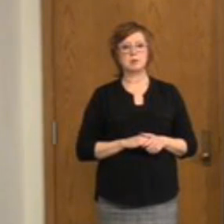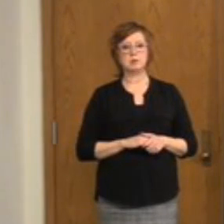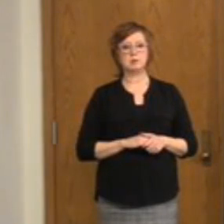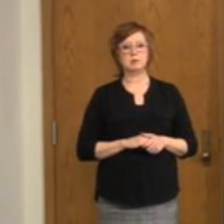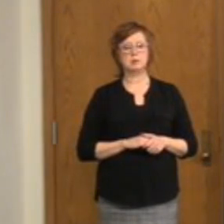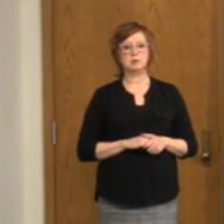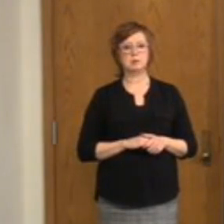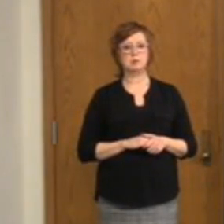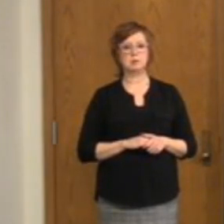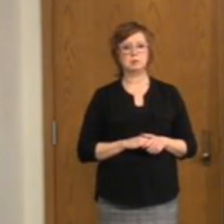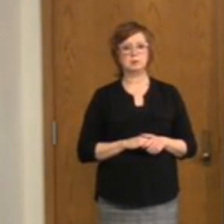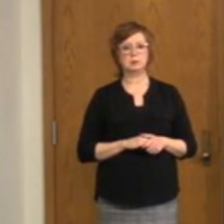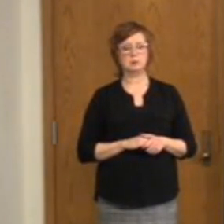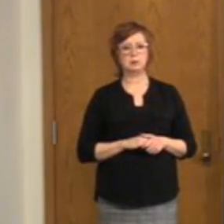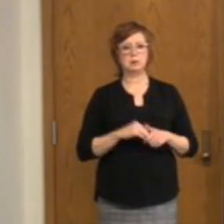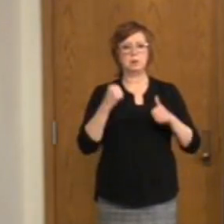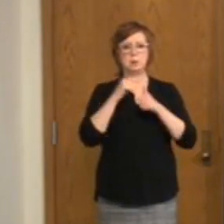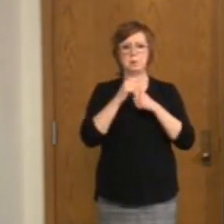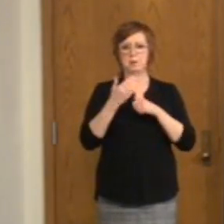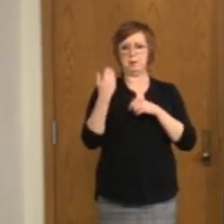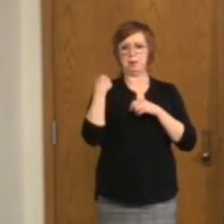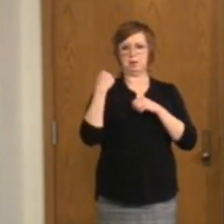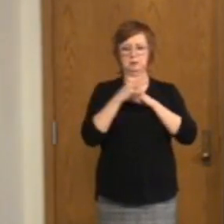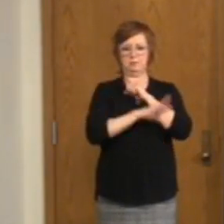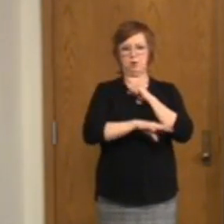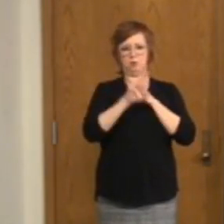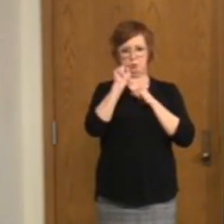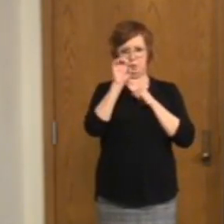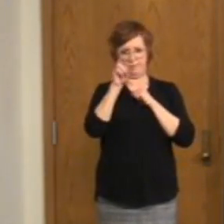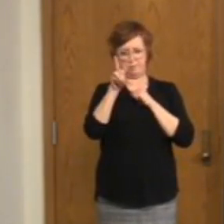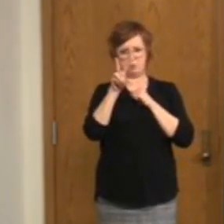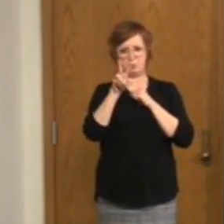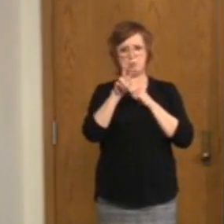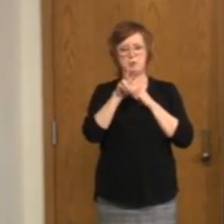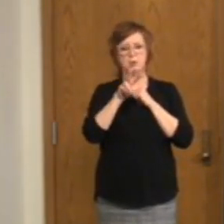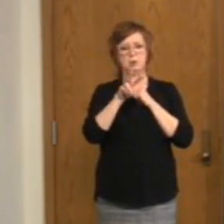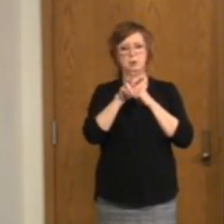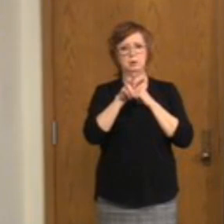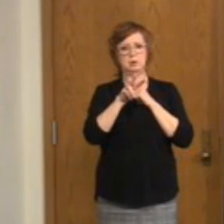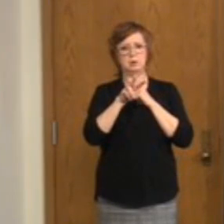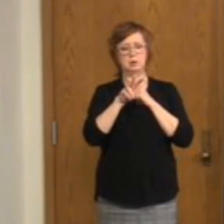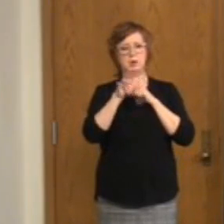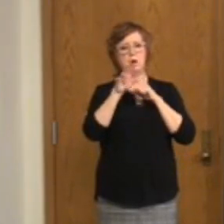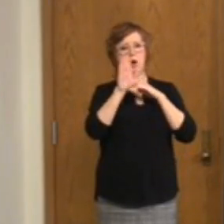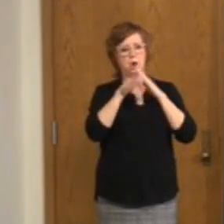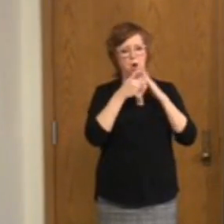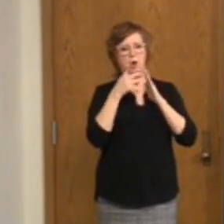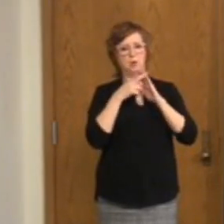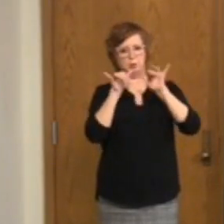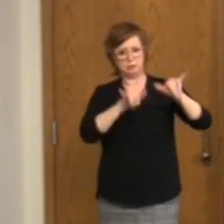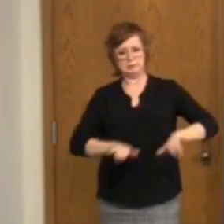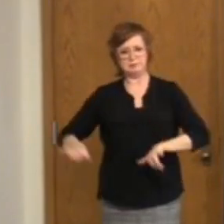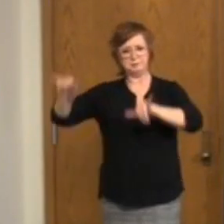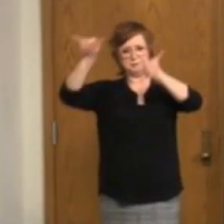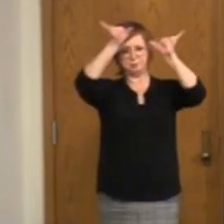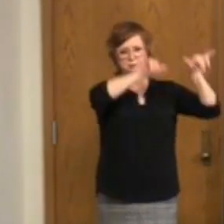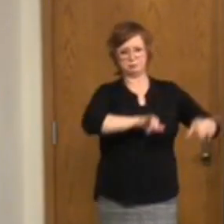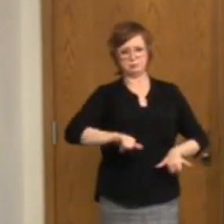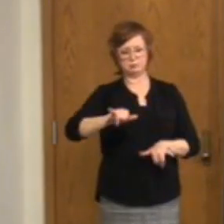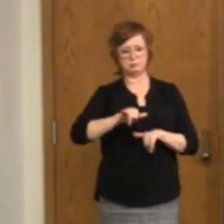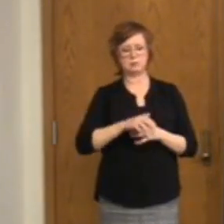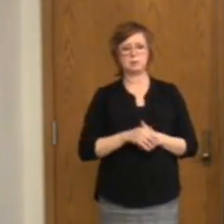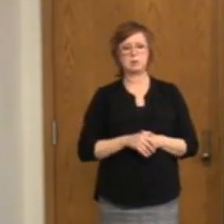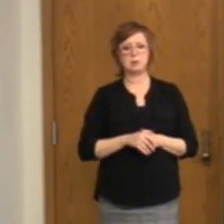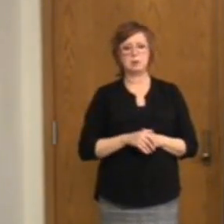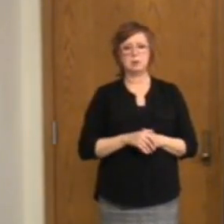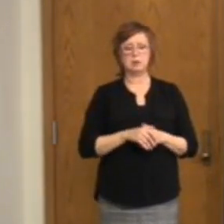saw a uniform increase in COVID activity, and so restrictions applied province-wide. But as we've been seeing now for 3 to 4